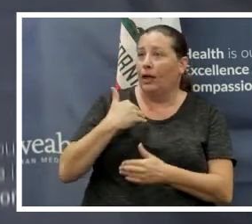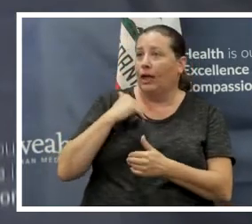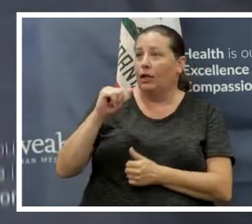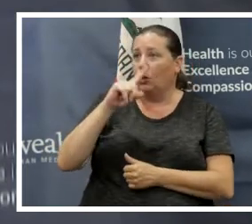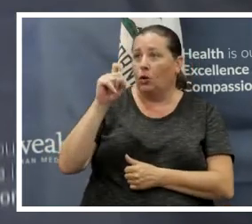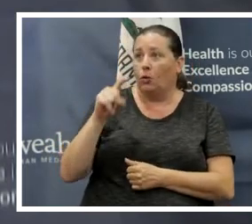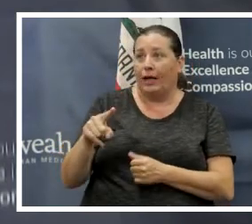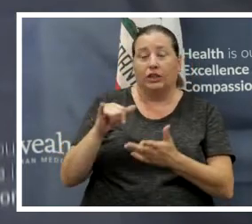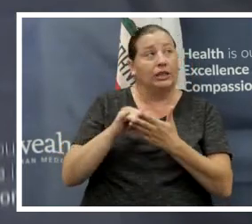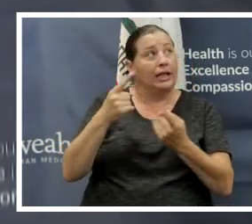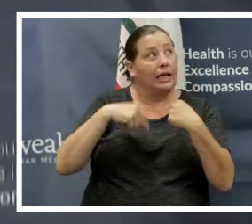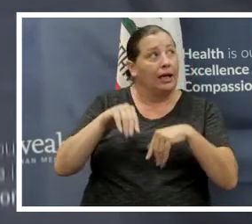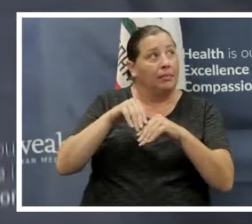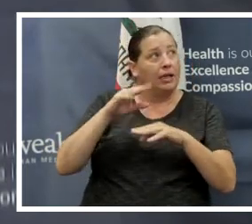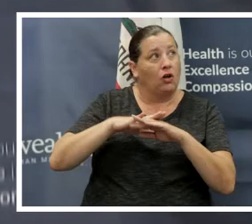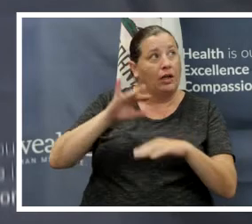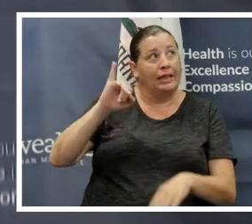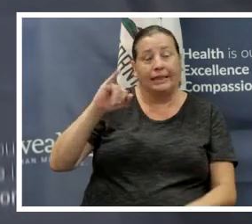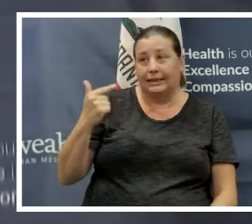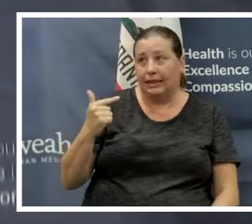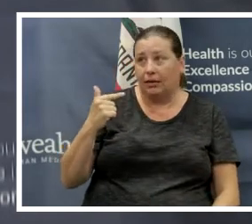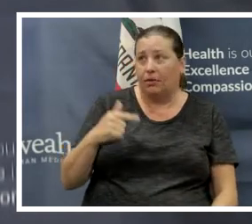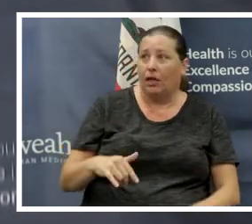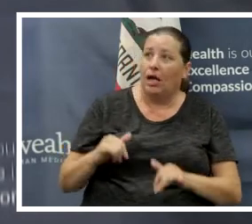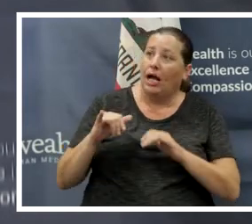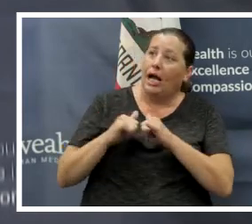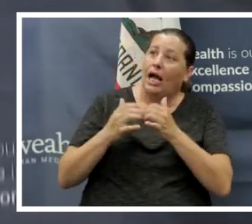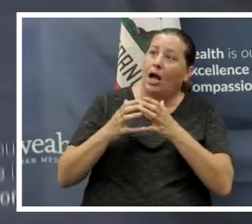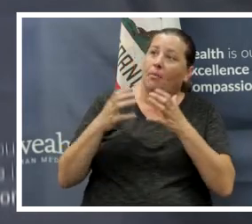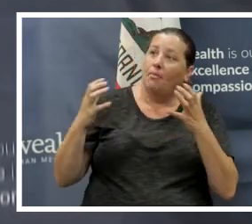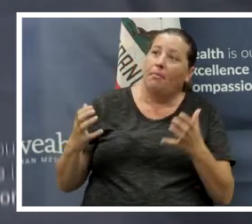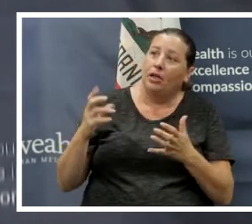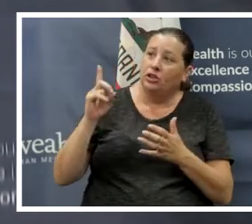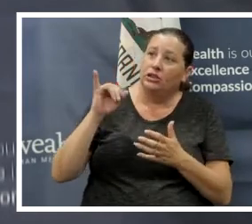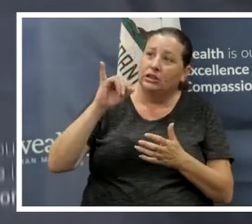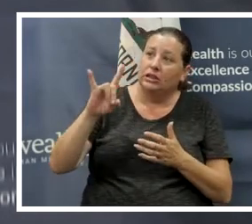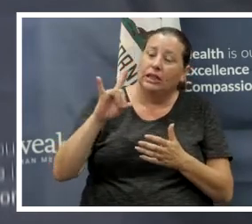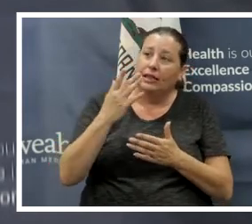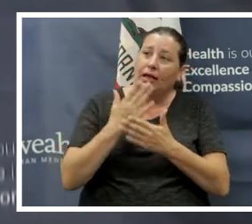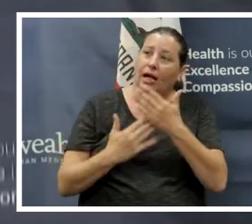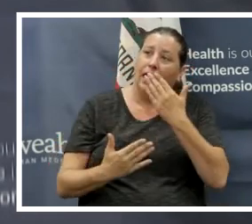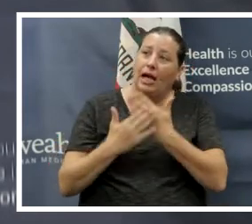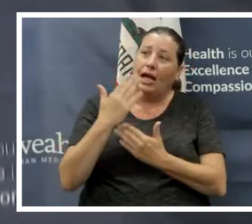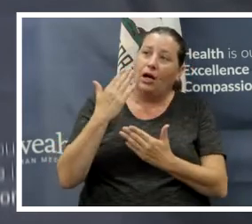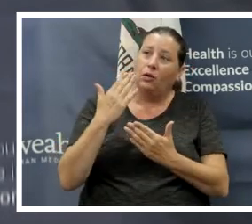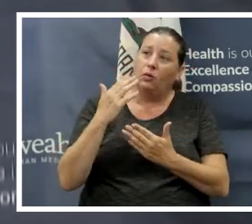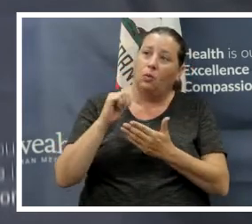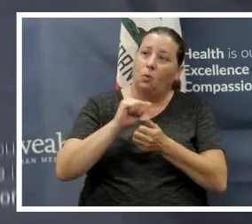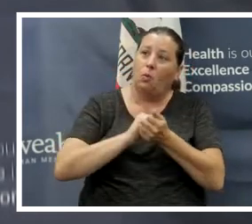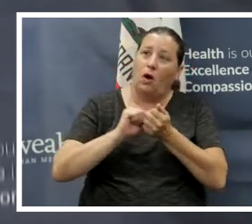in on Instagram. How much did the hand wash monitors cost to install?